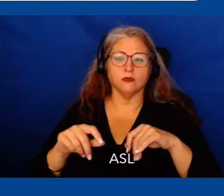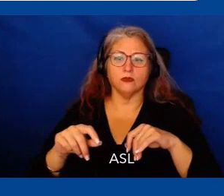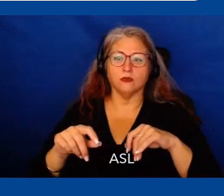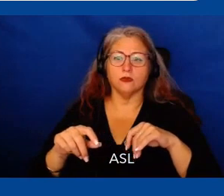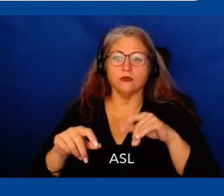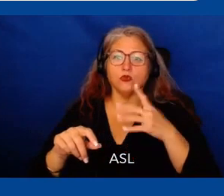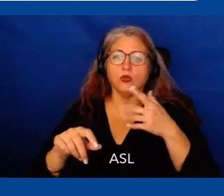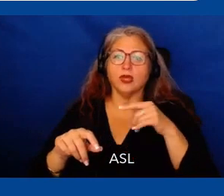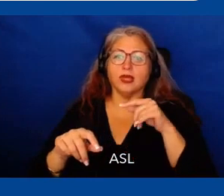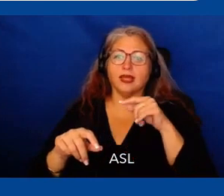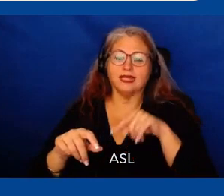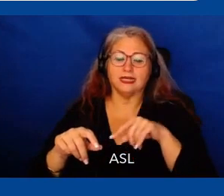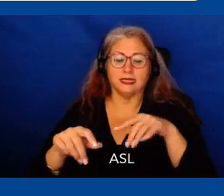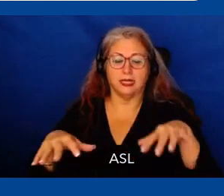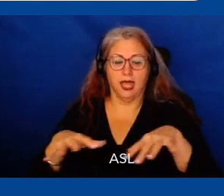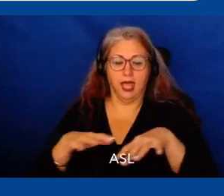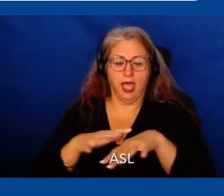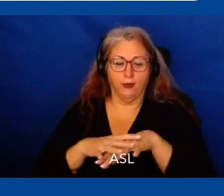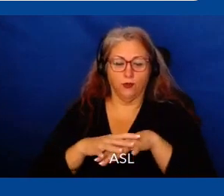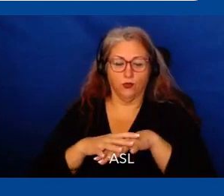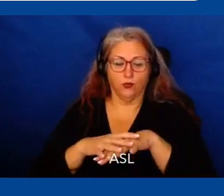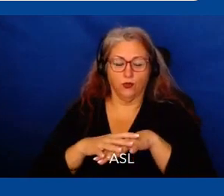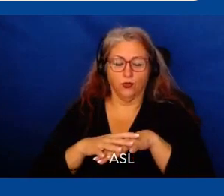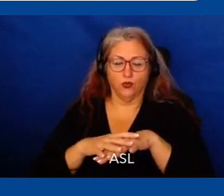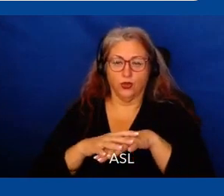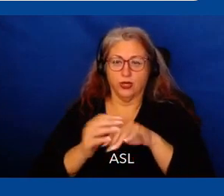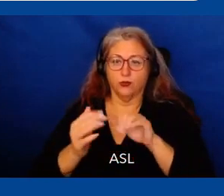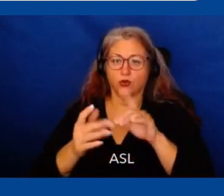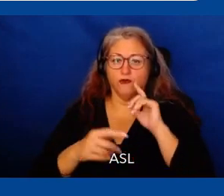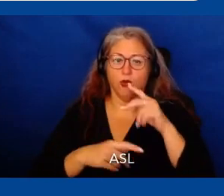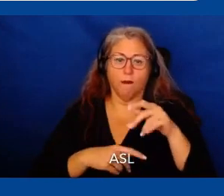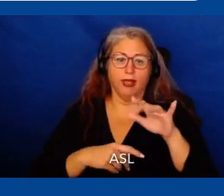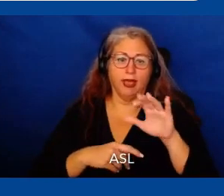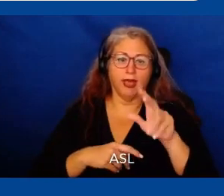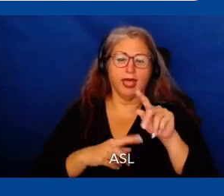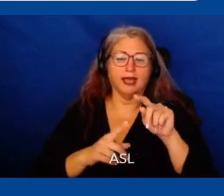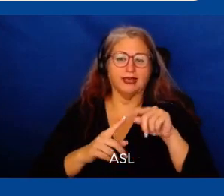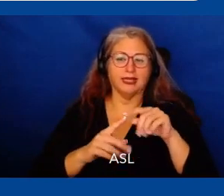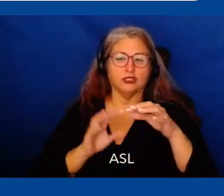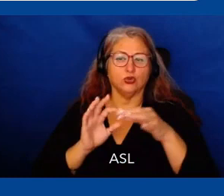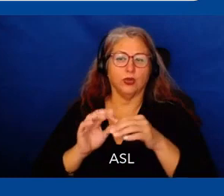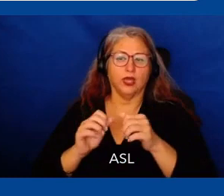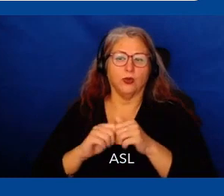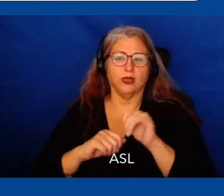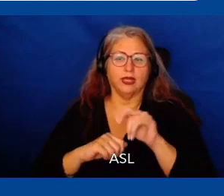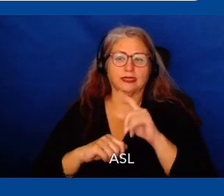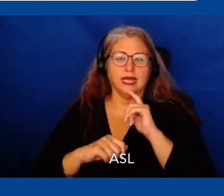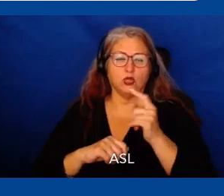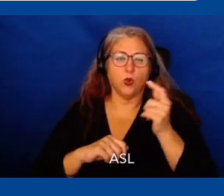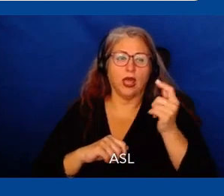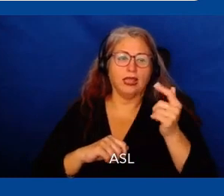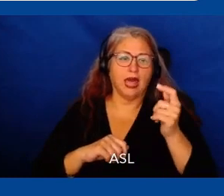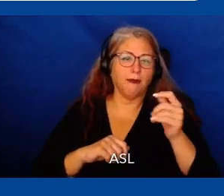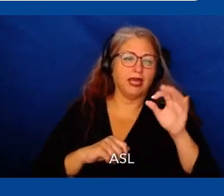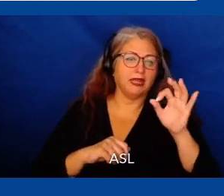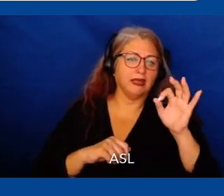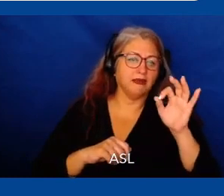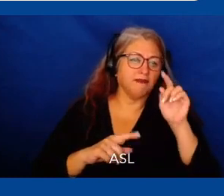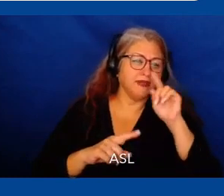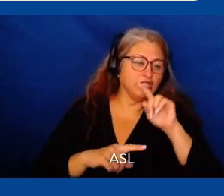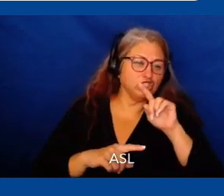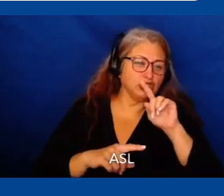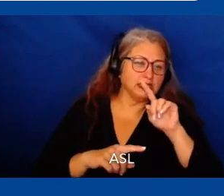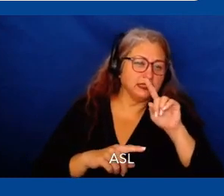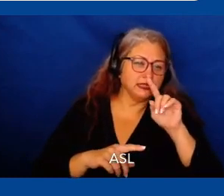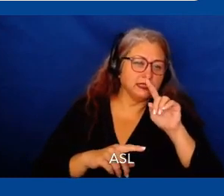this hybrid nature of playback has to do with that. Like, there's a small fiction inside the